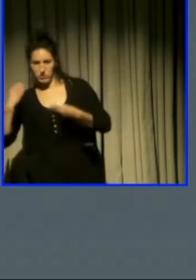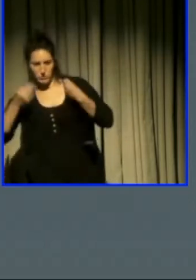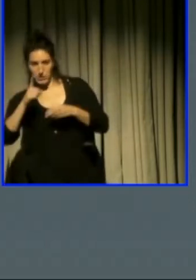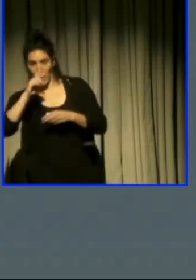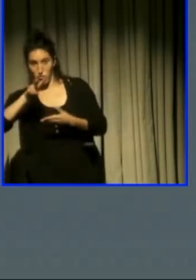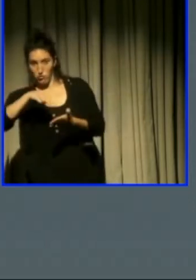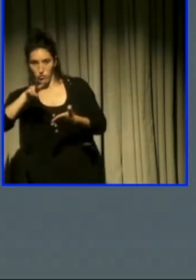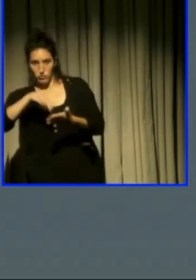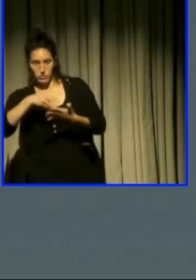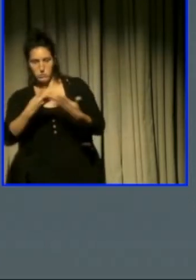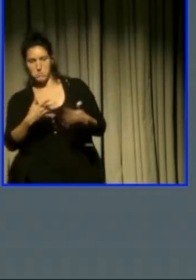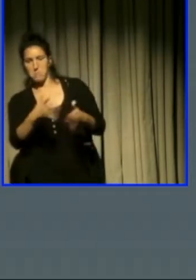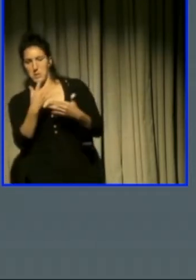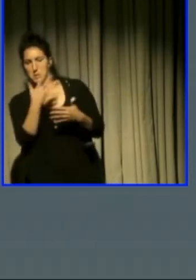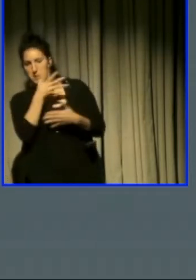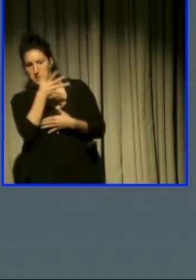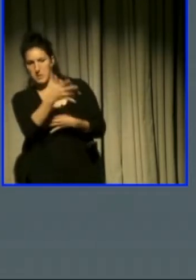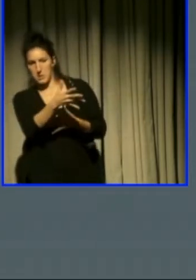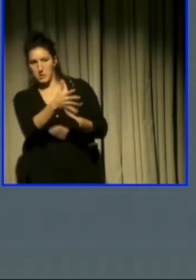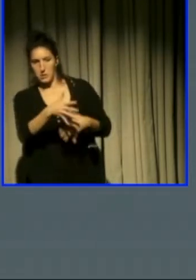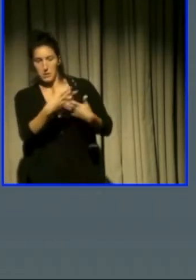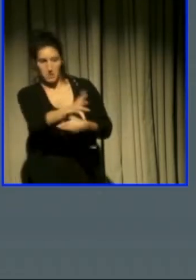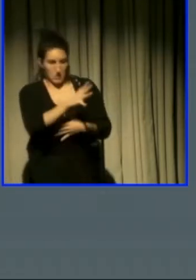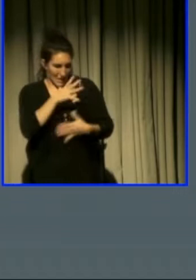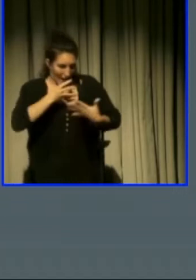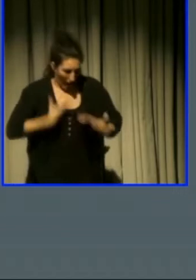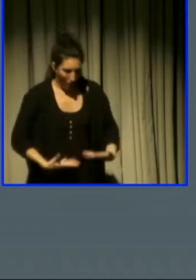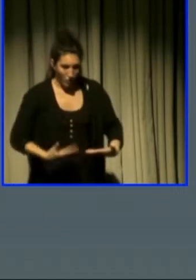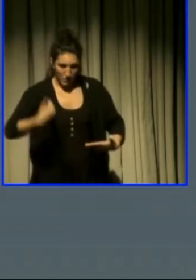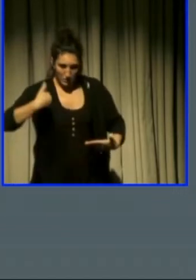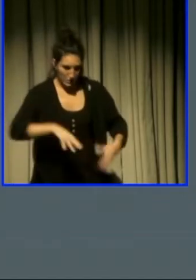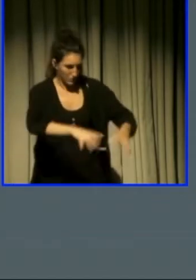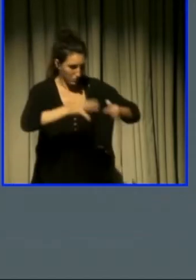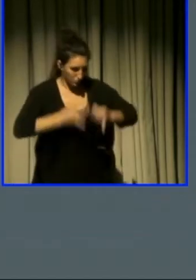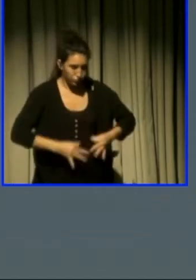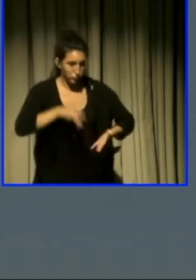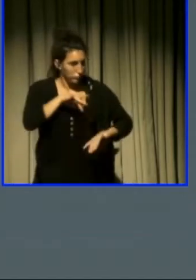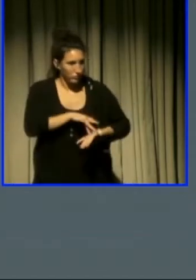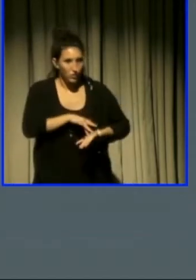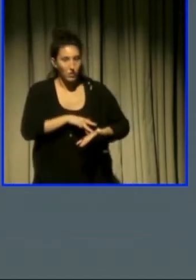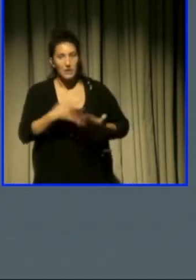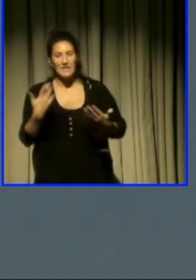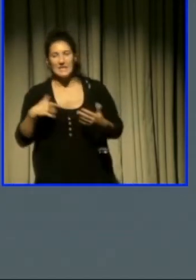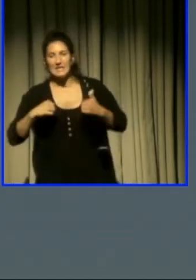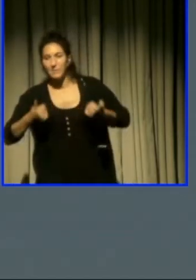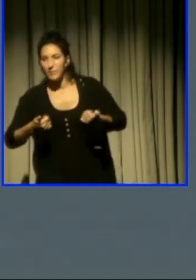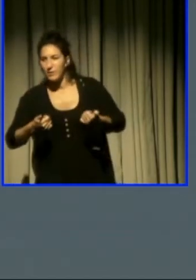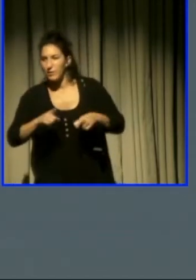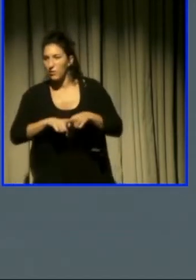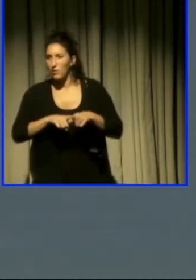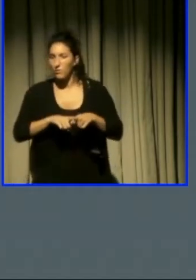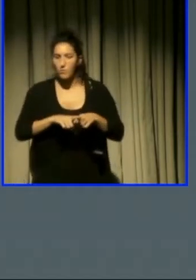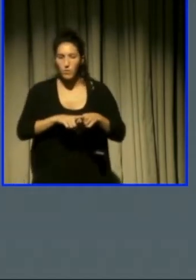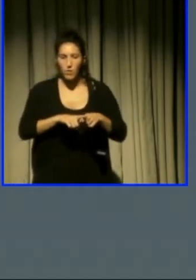And consumers across generations, from Gen Z to baby boomers, are readily embracing digital like their lives